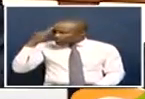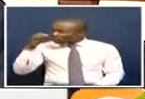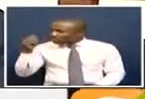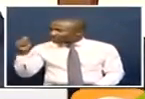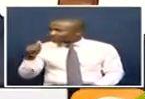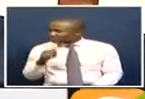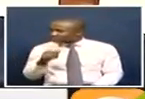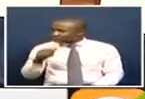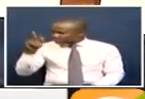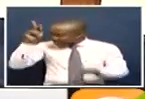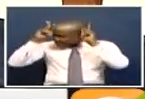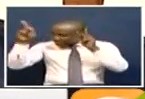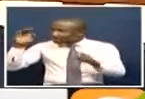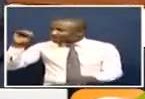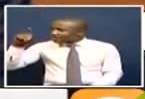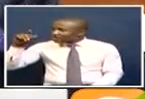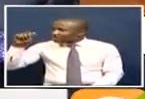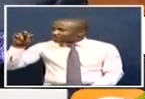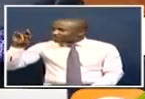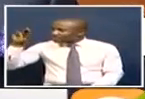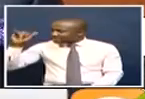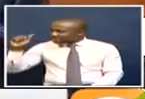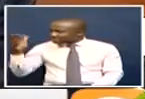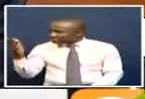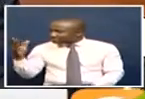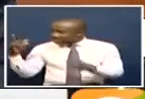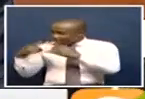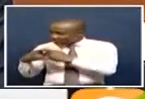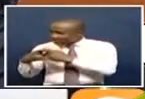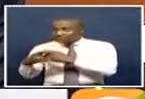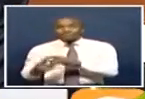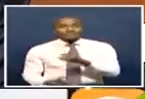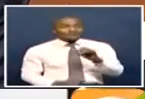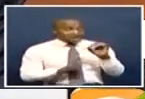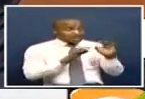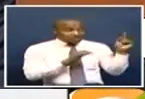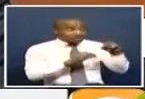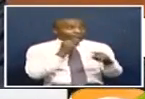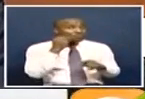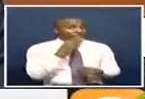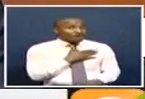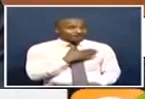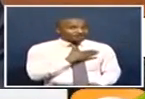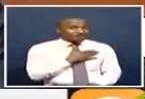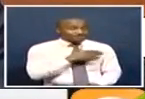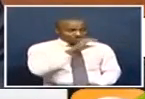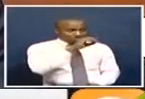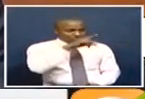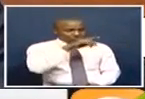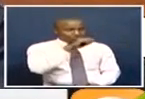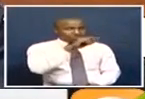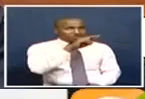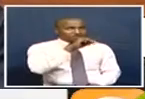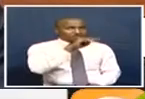Khalwale. But I can tell you for sure, for the first time, if you come to my home, this guy called Oparanya